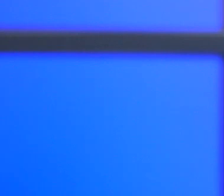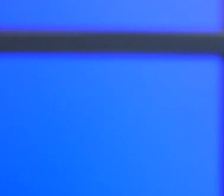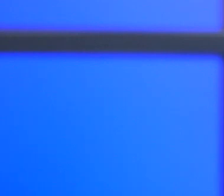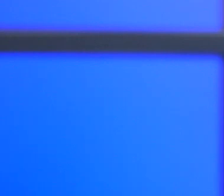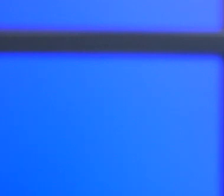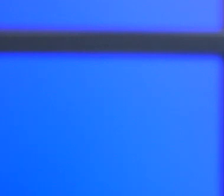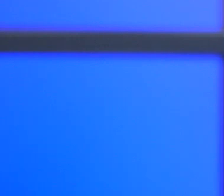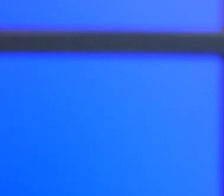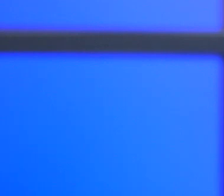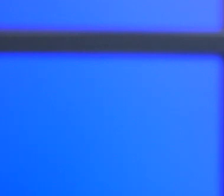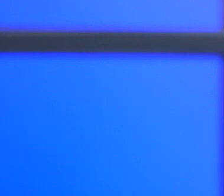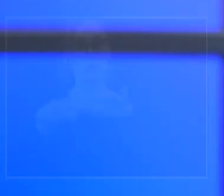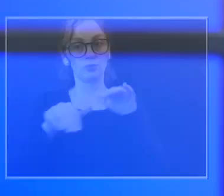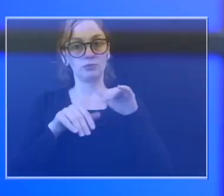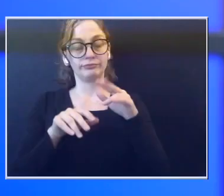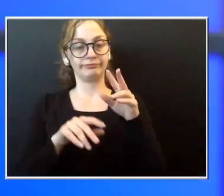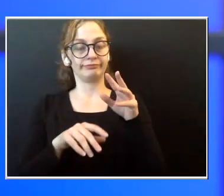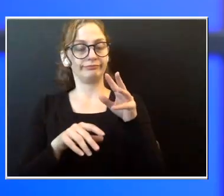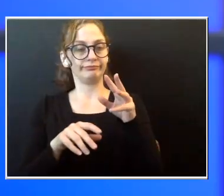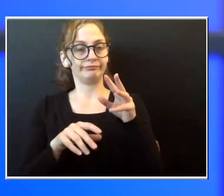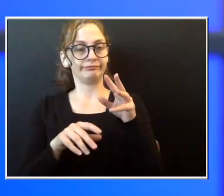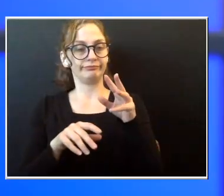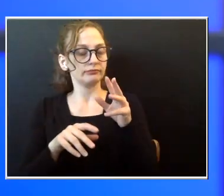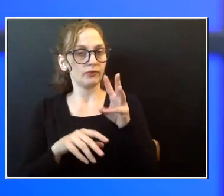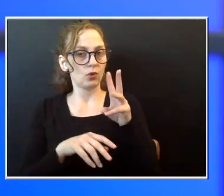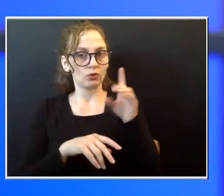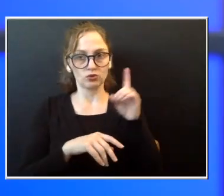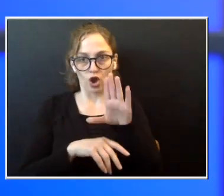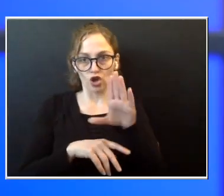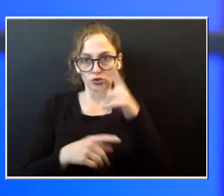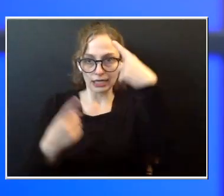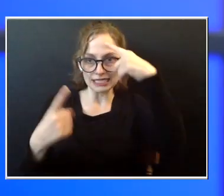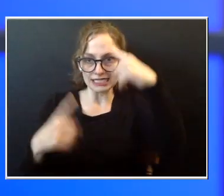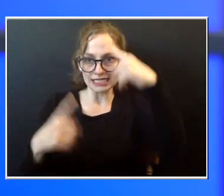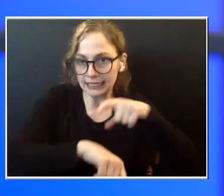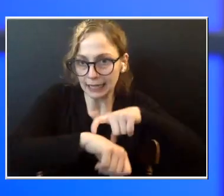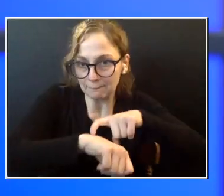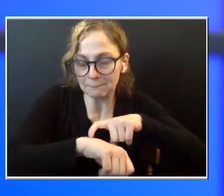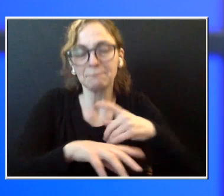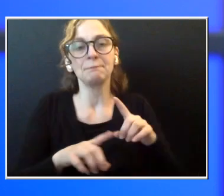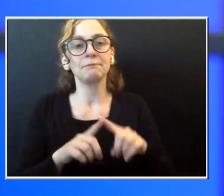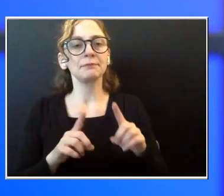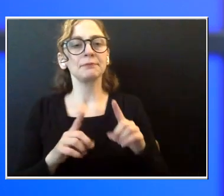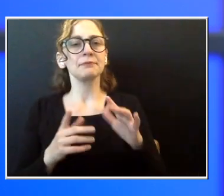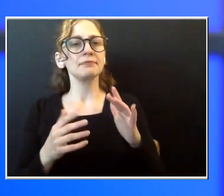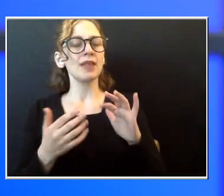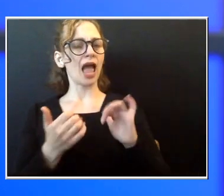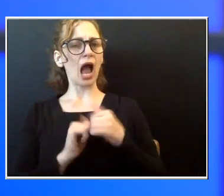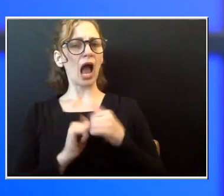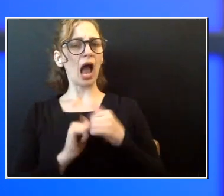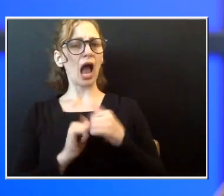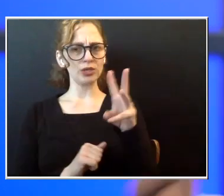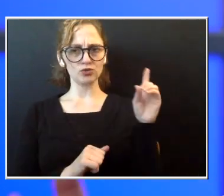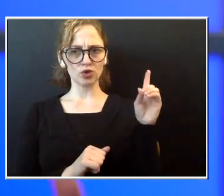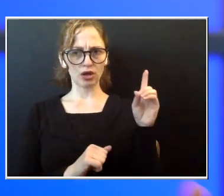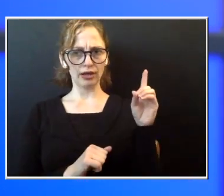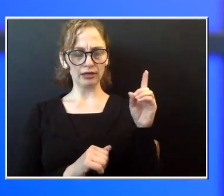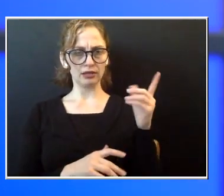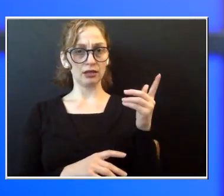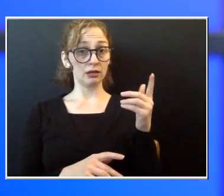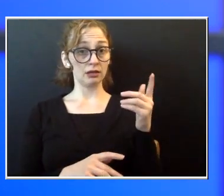here is, how do you drop out? Are you dropping out by saying, I don't want my medical record data